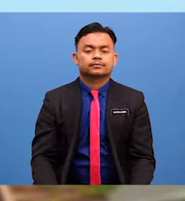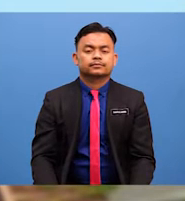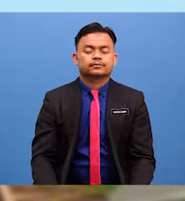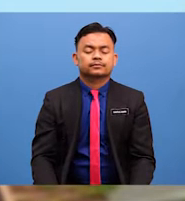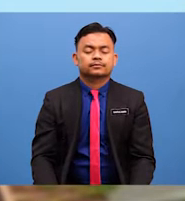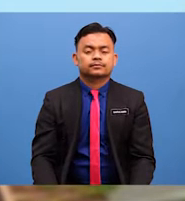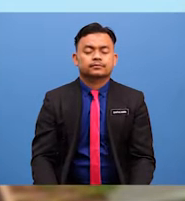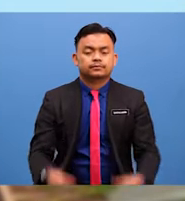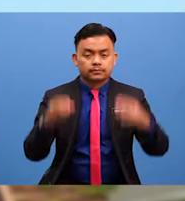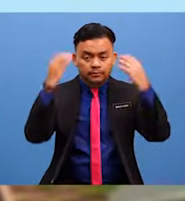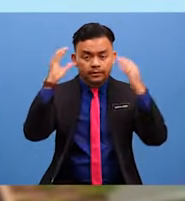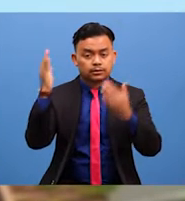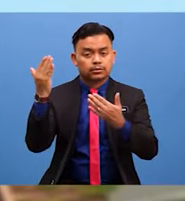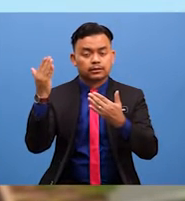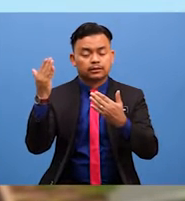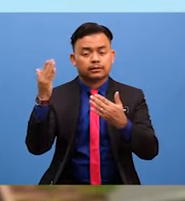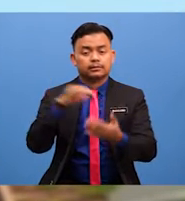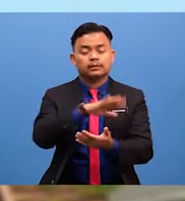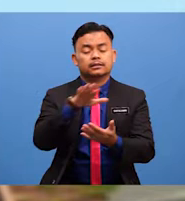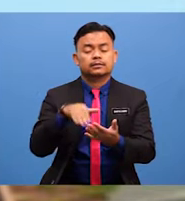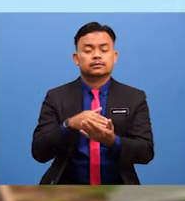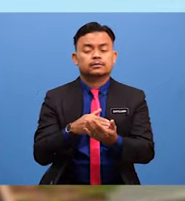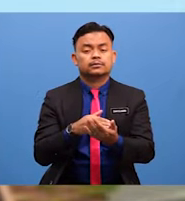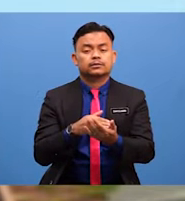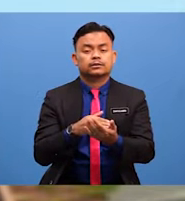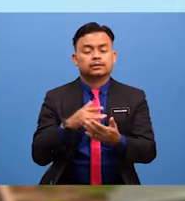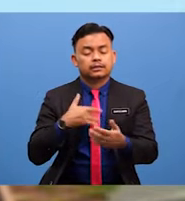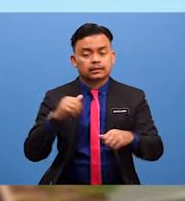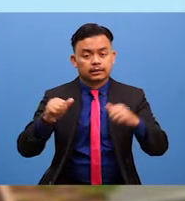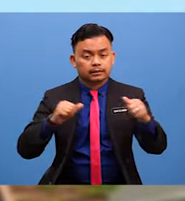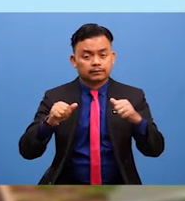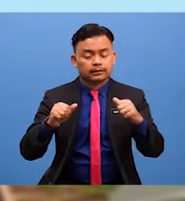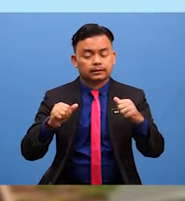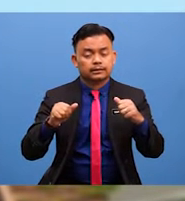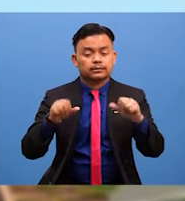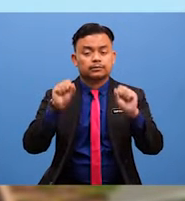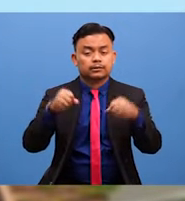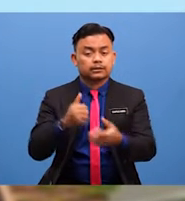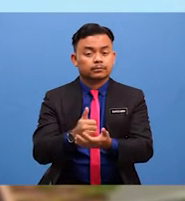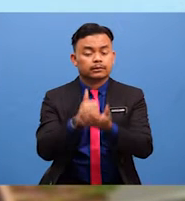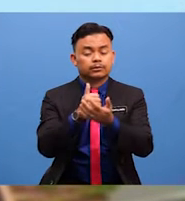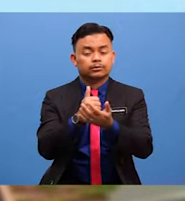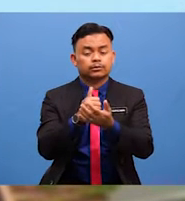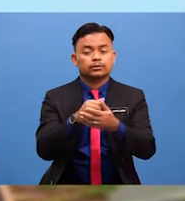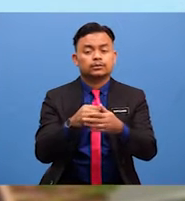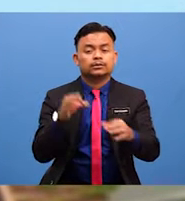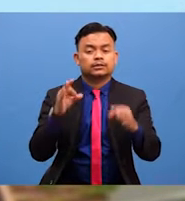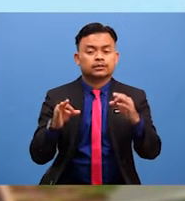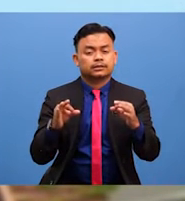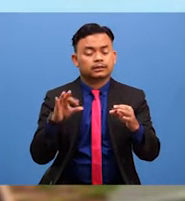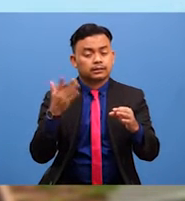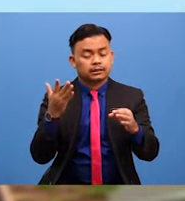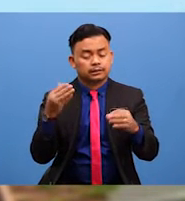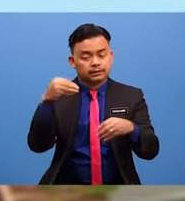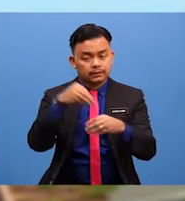I'm really hoping you'll find this activity helpful. If there are words or phrases that are not in your list, add them